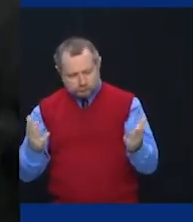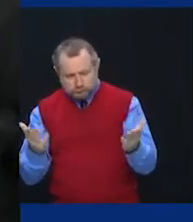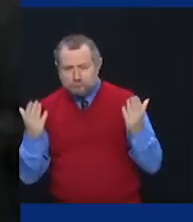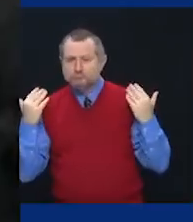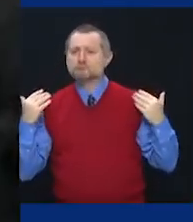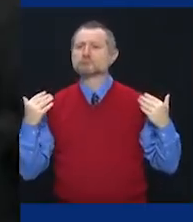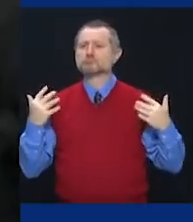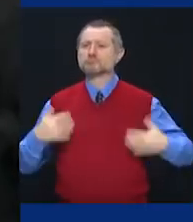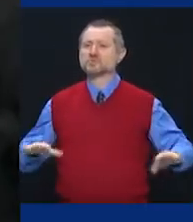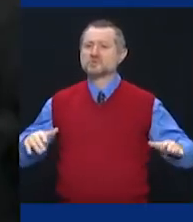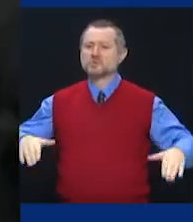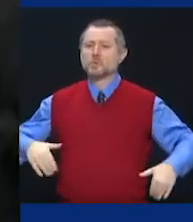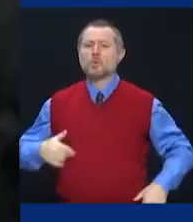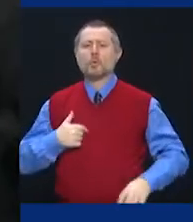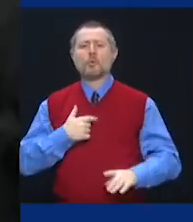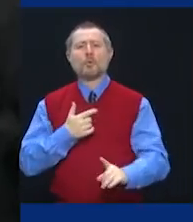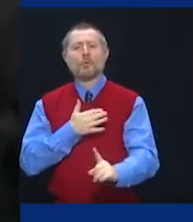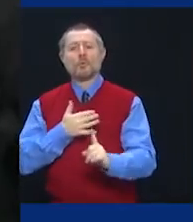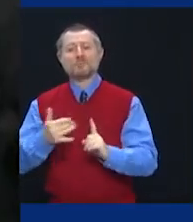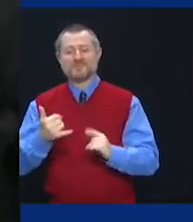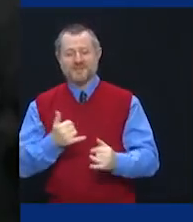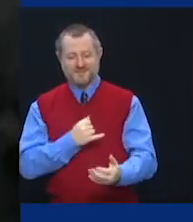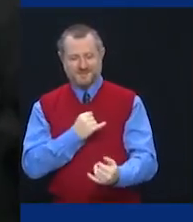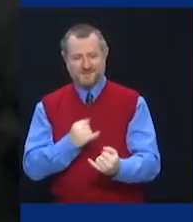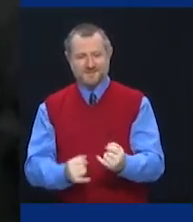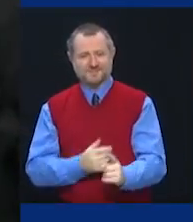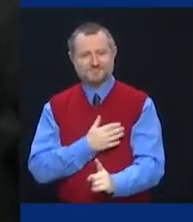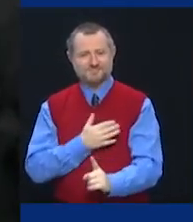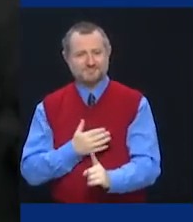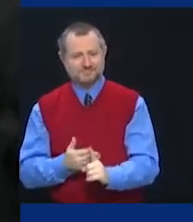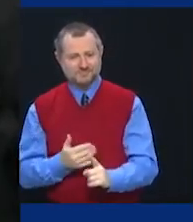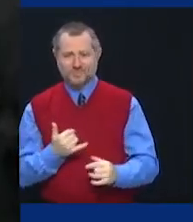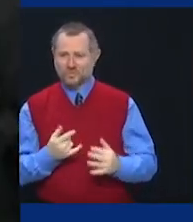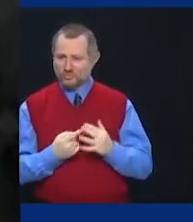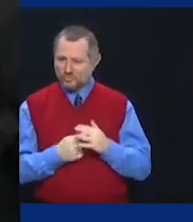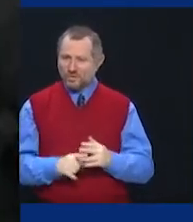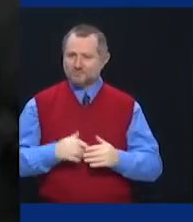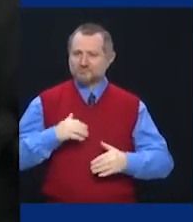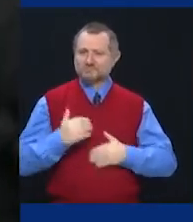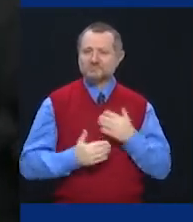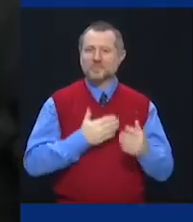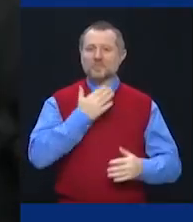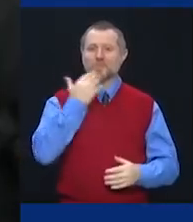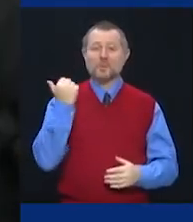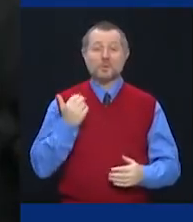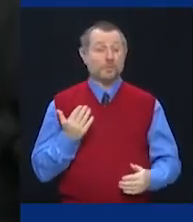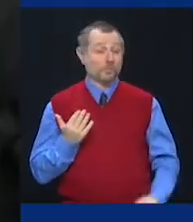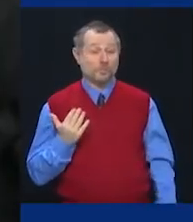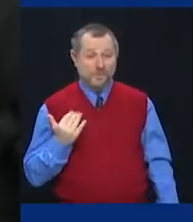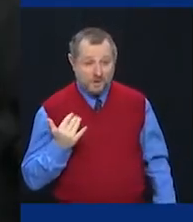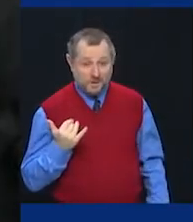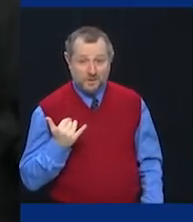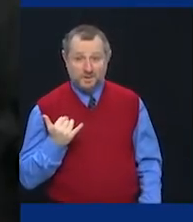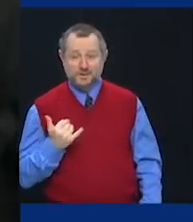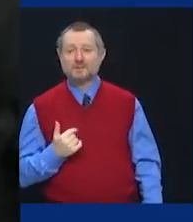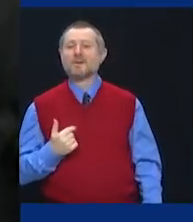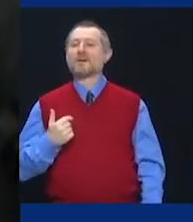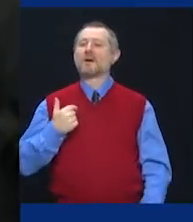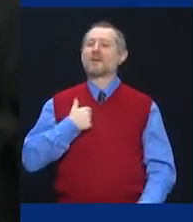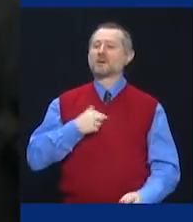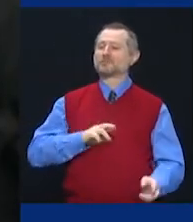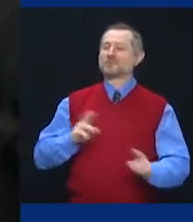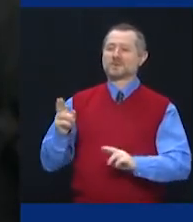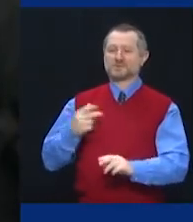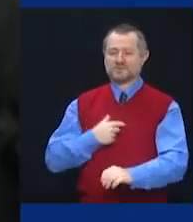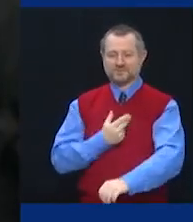end, at the beginning of the end. Why? Because we have a vaccine